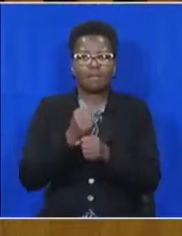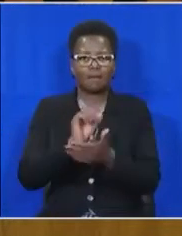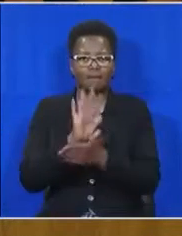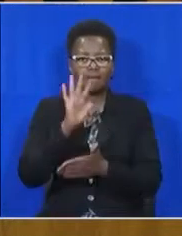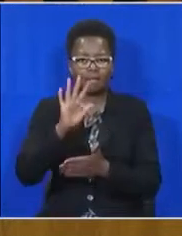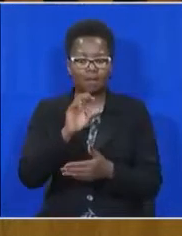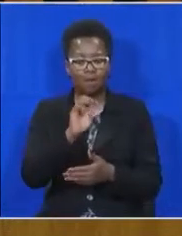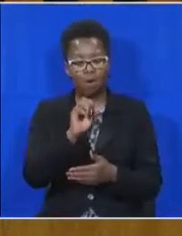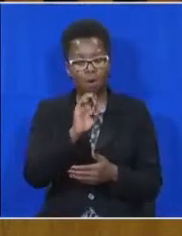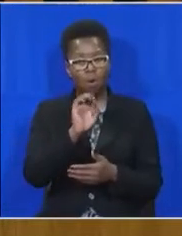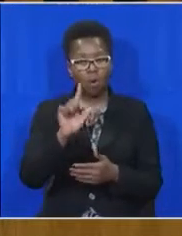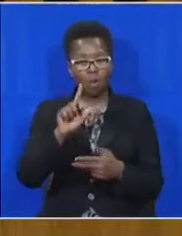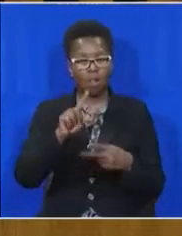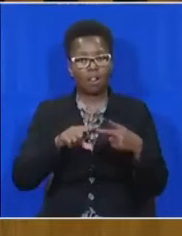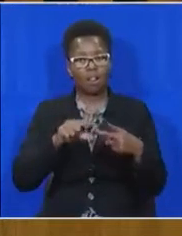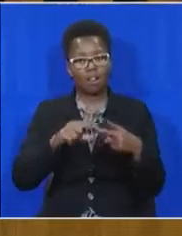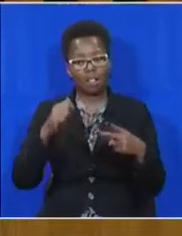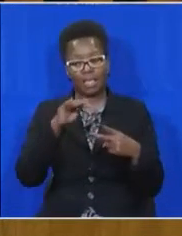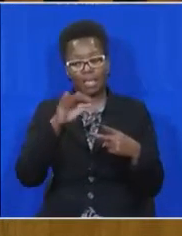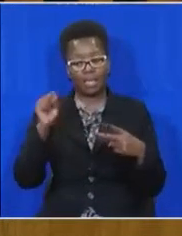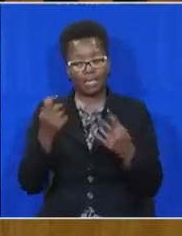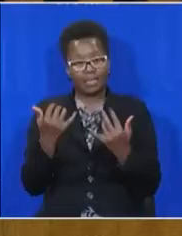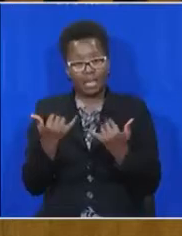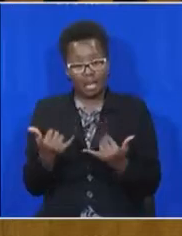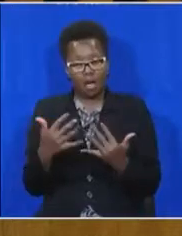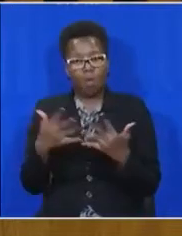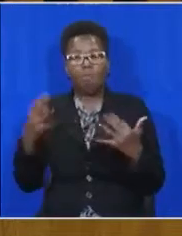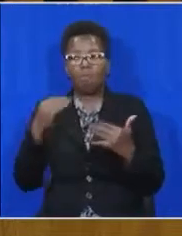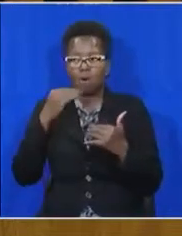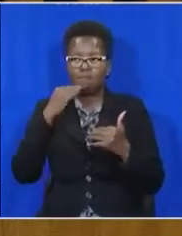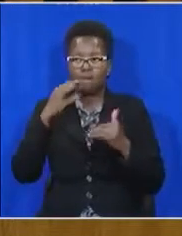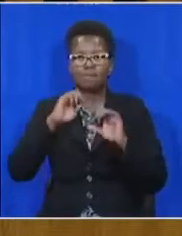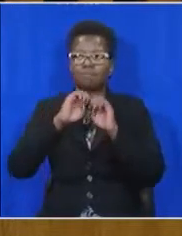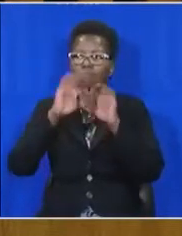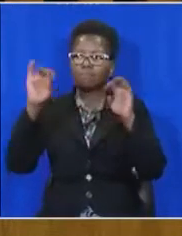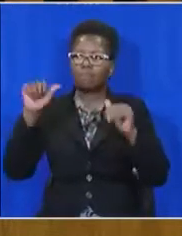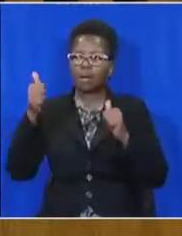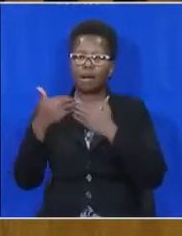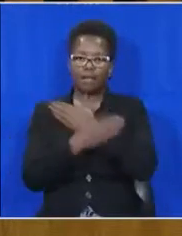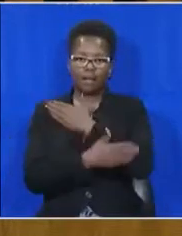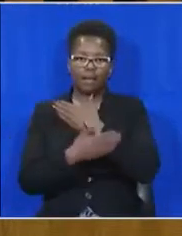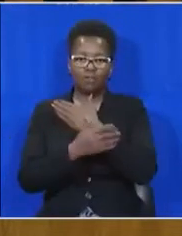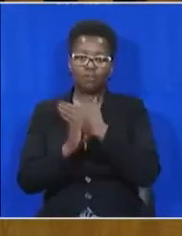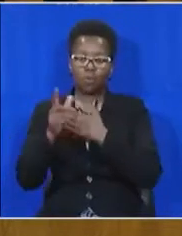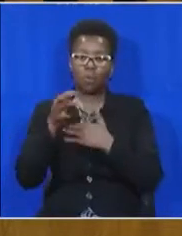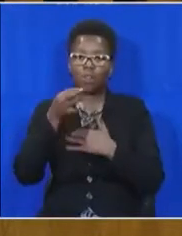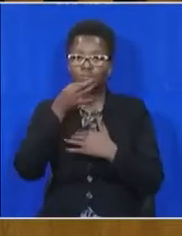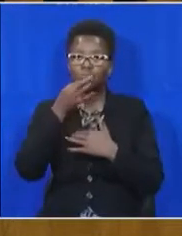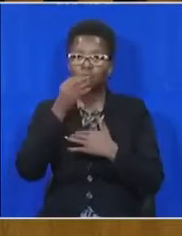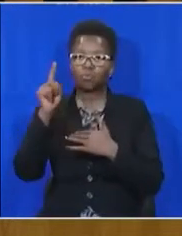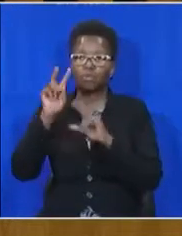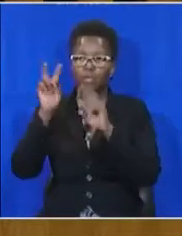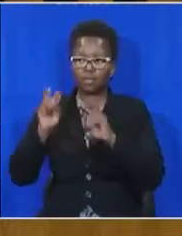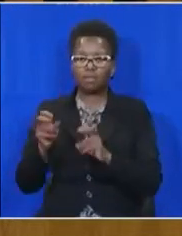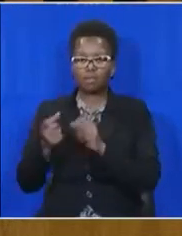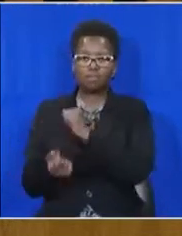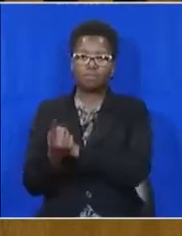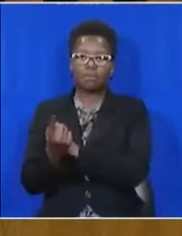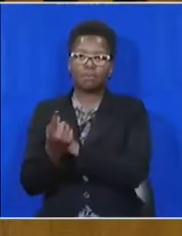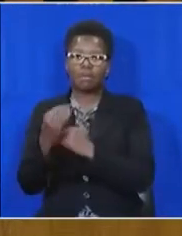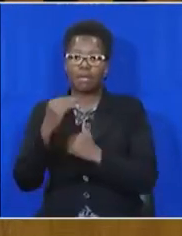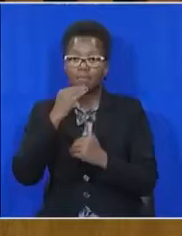gas to the point where it is now exporting gas and will soon be energy independent. That has changed its attitude to the